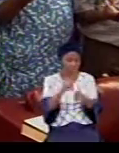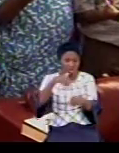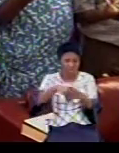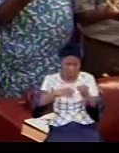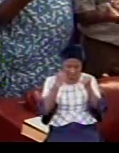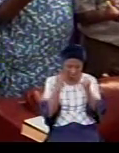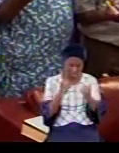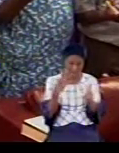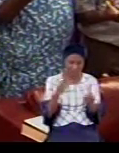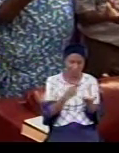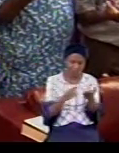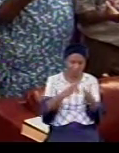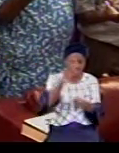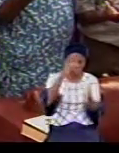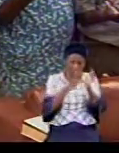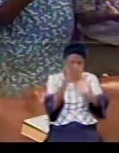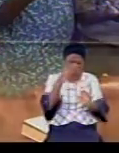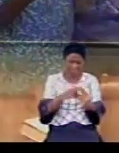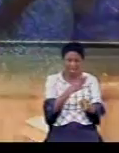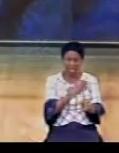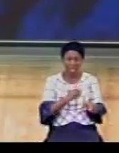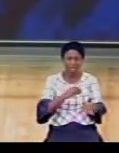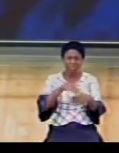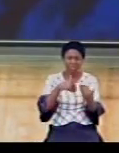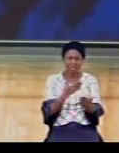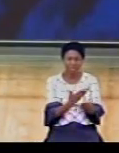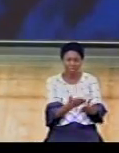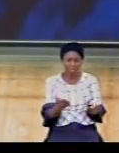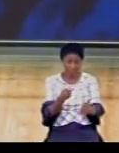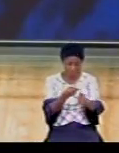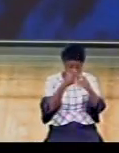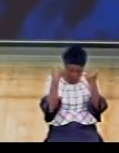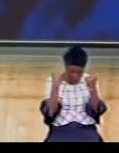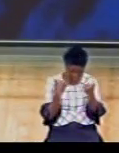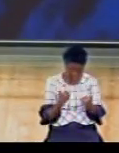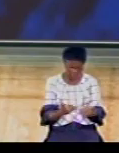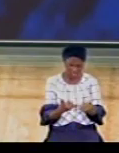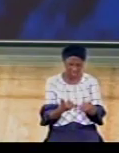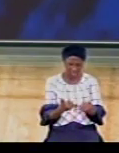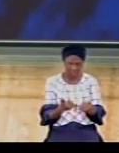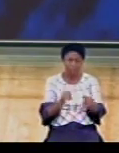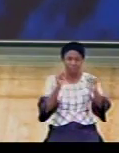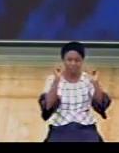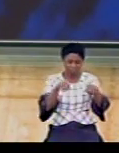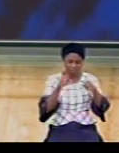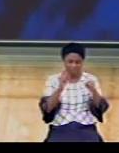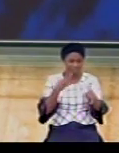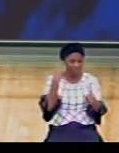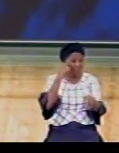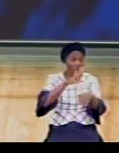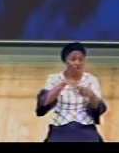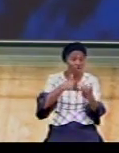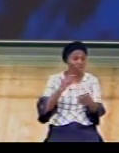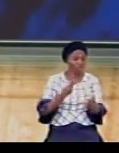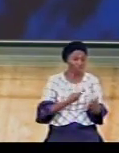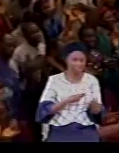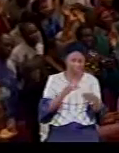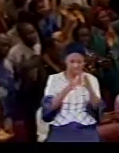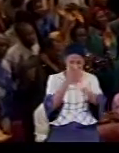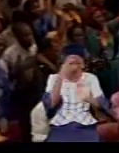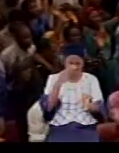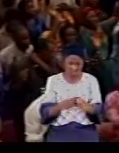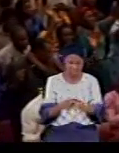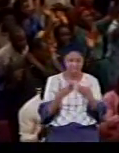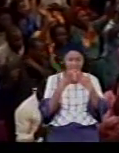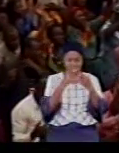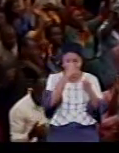the Spirit. And all things from now on are possible for every one of us. We thank you because we know you